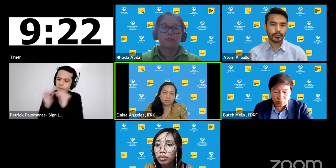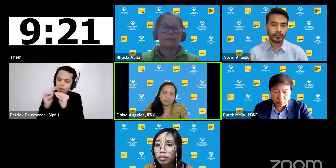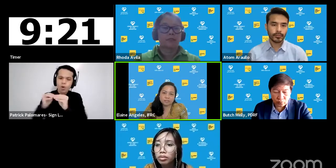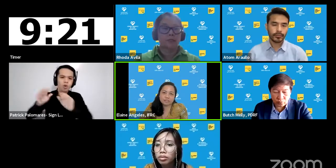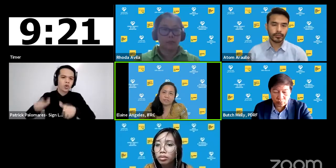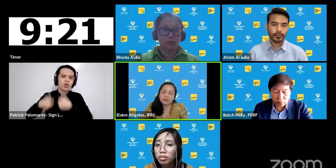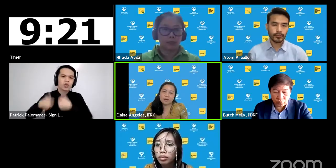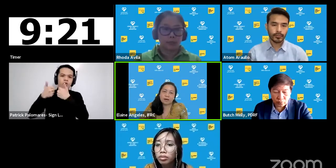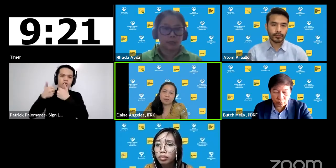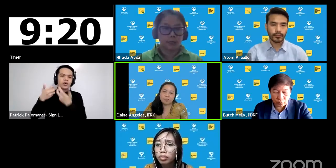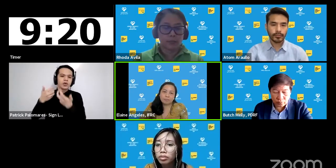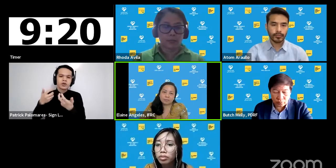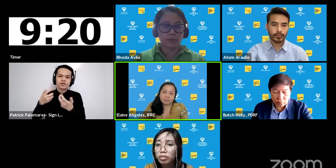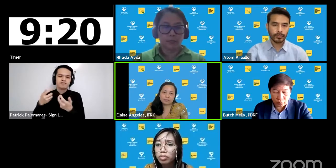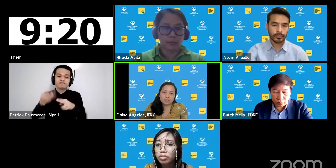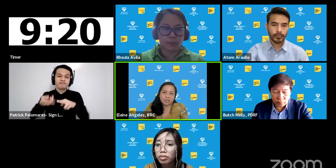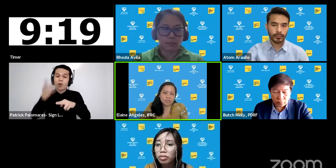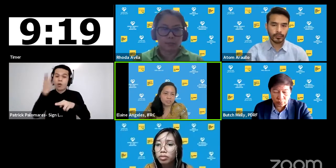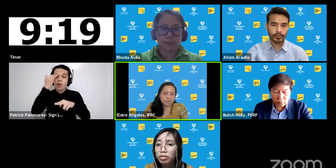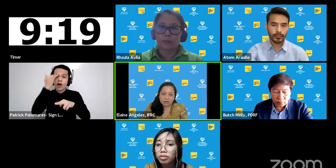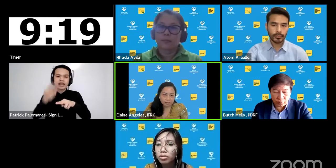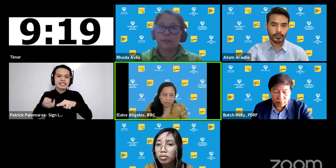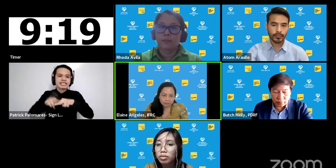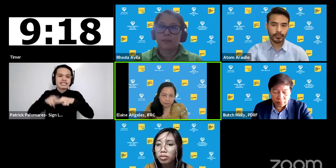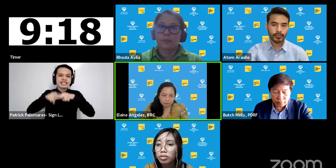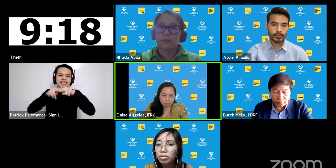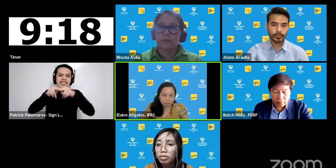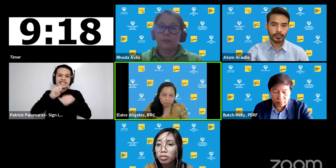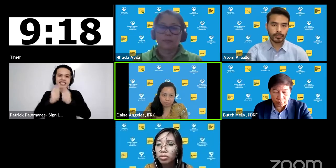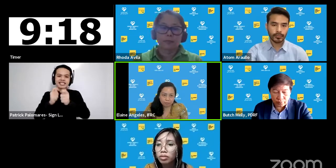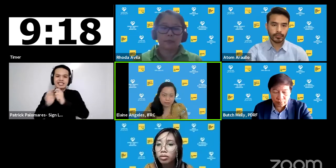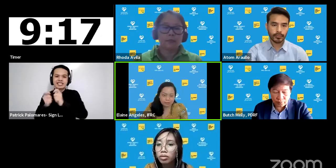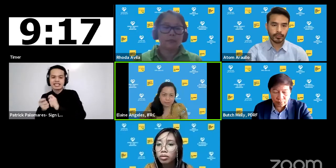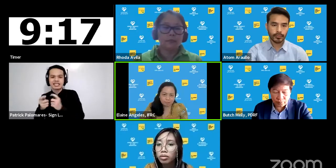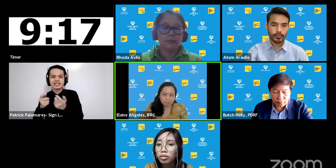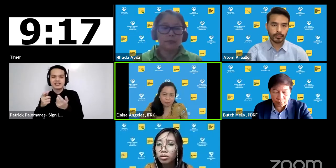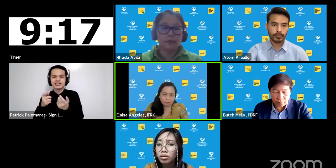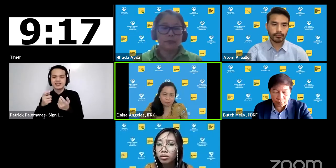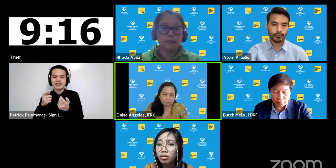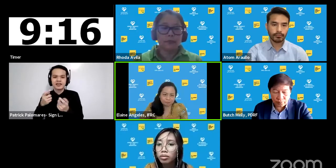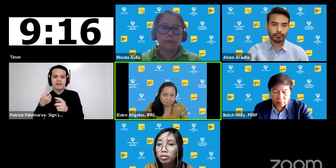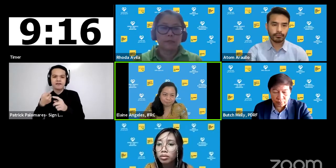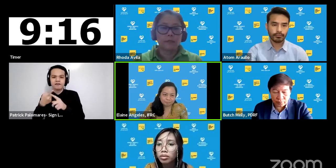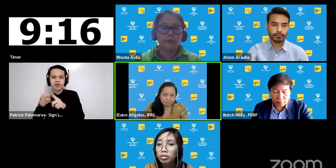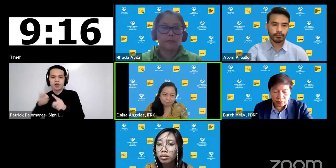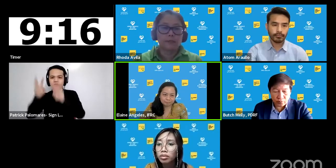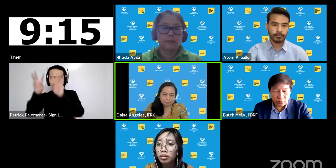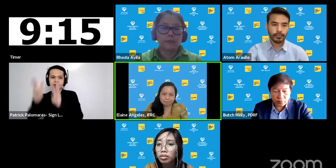the increased changes and variability of climate. Over.